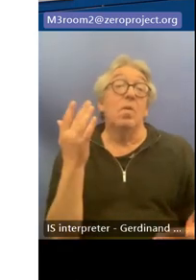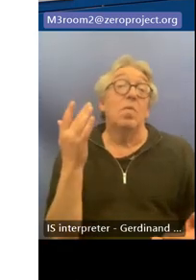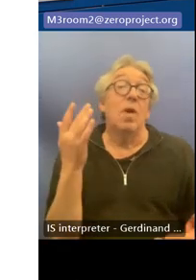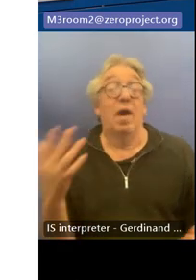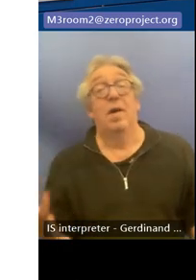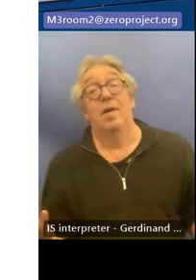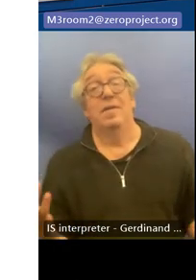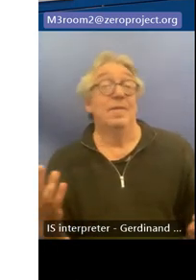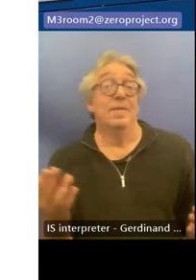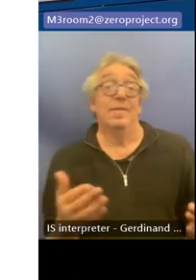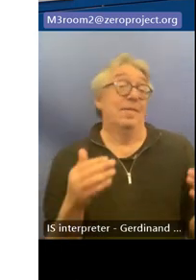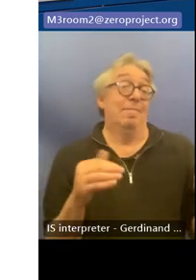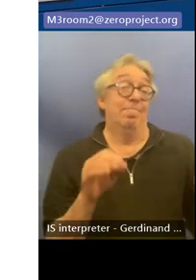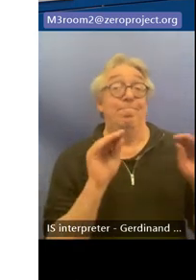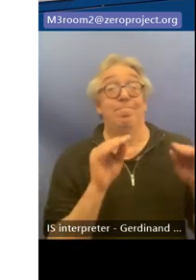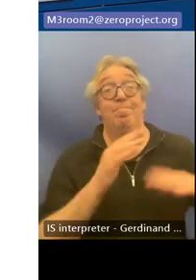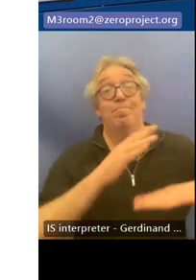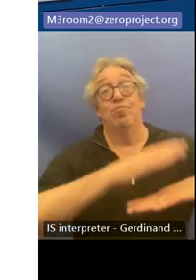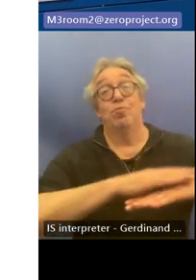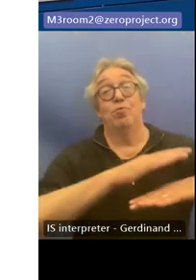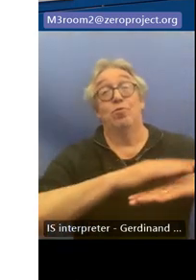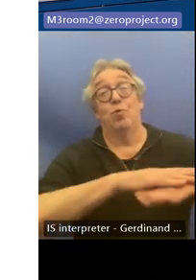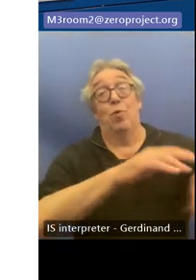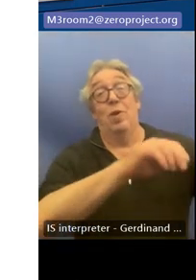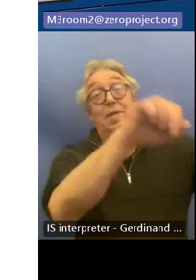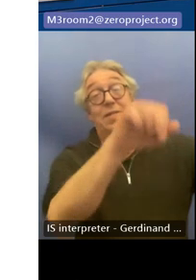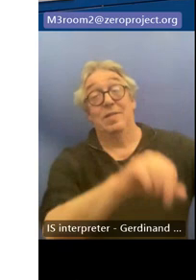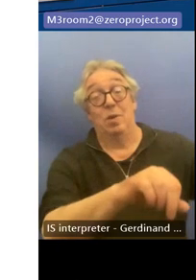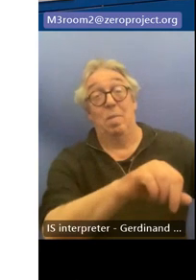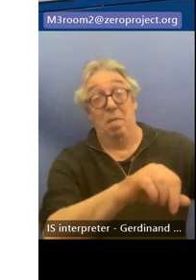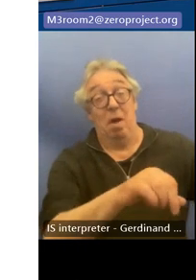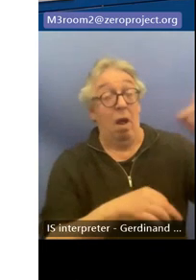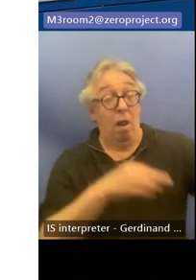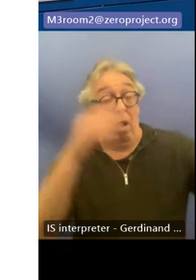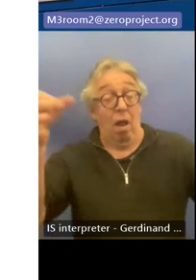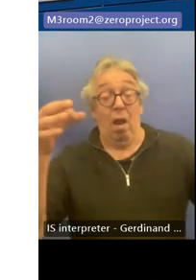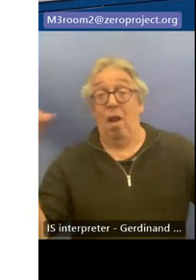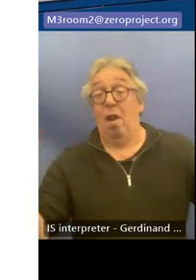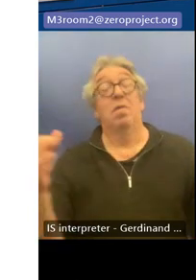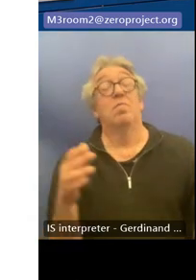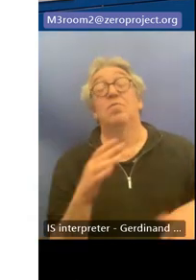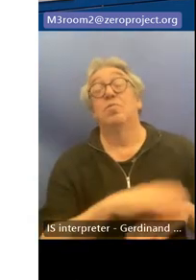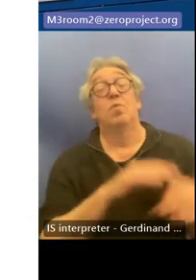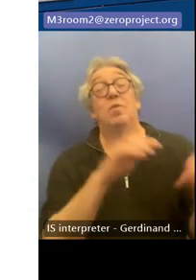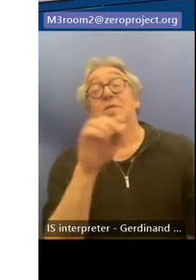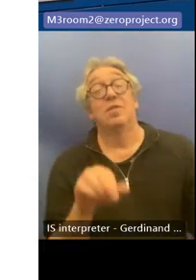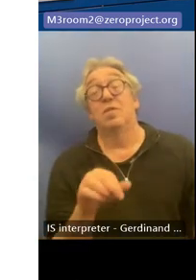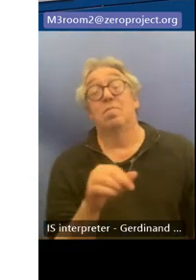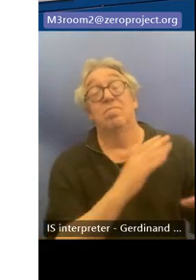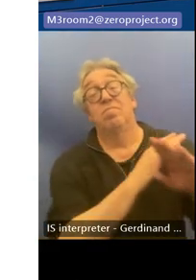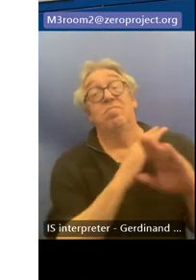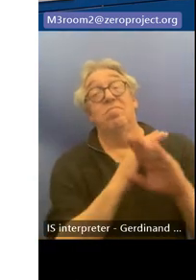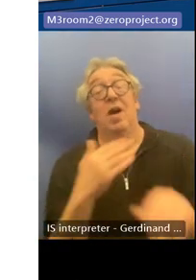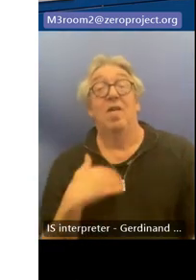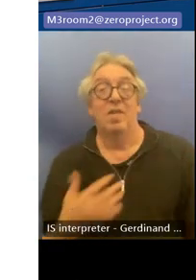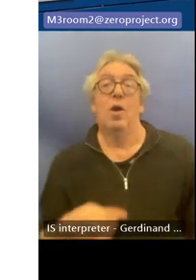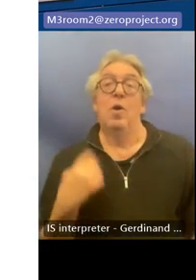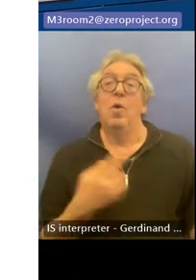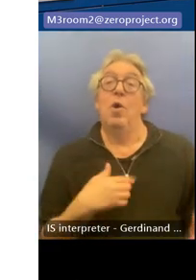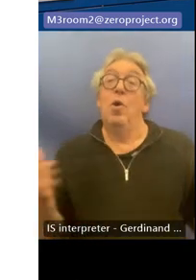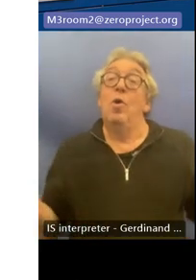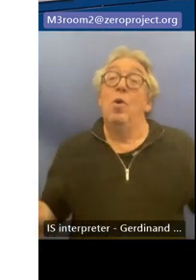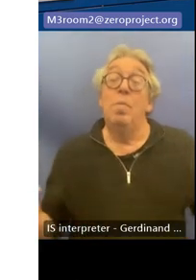their education system in rural areas mainly. So the project looks to promote inclusive education using